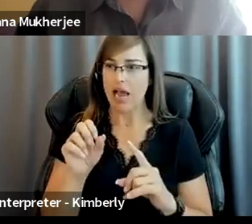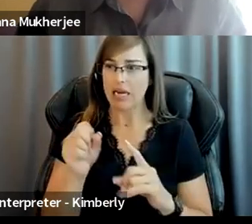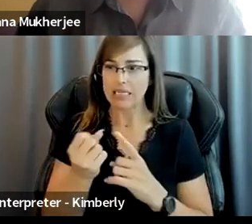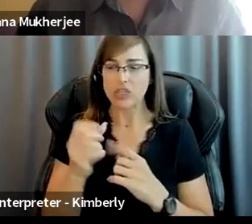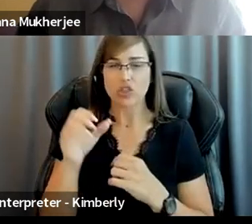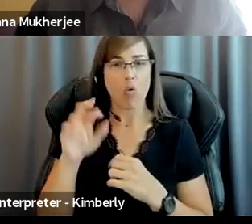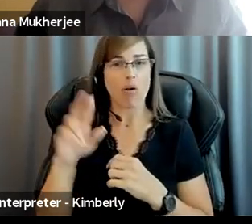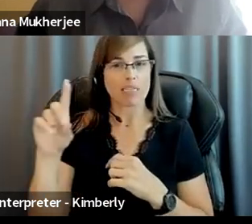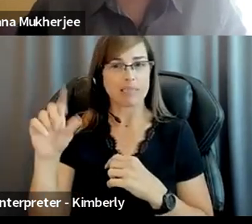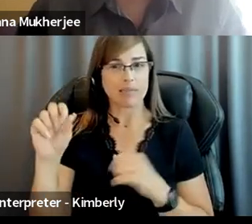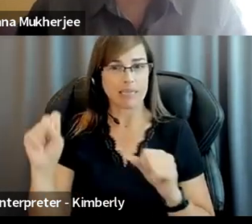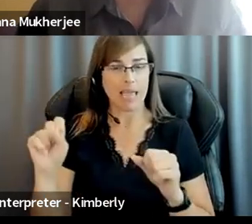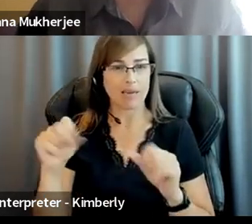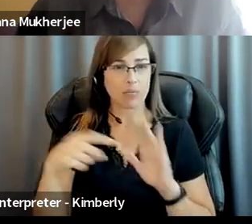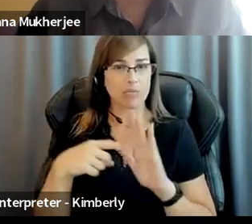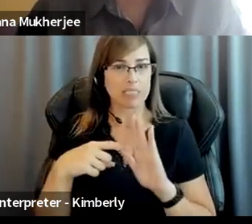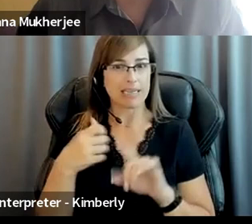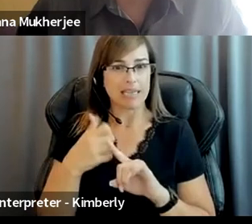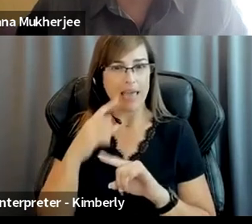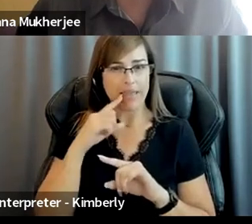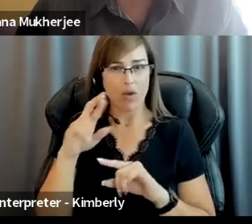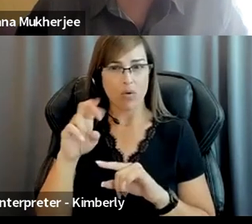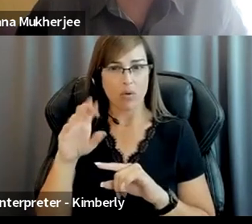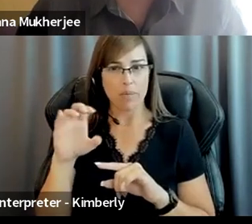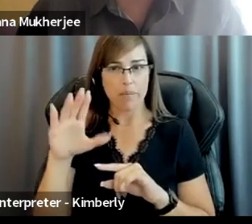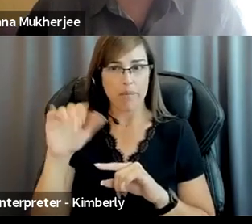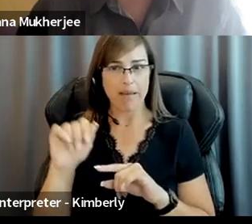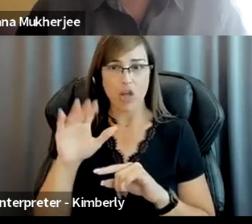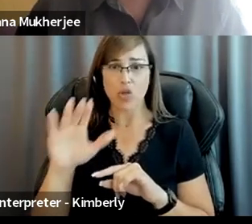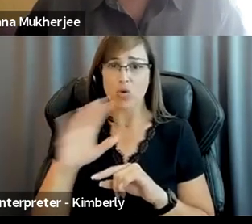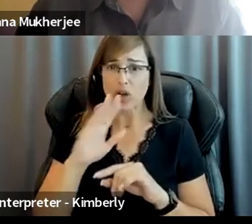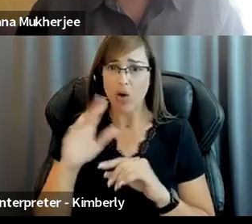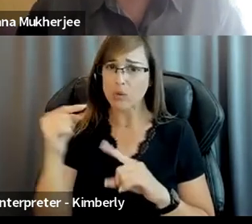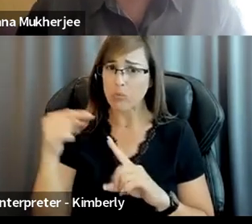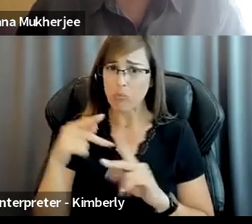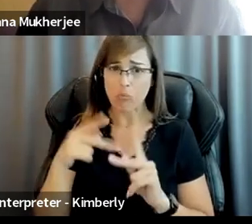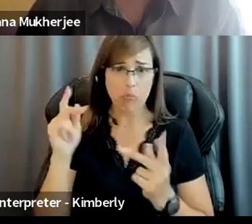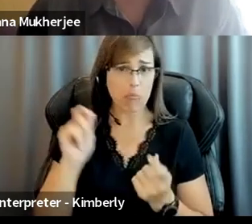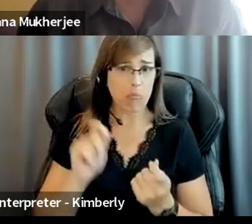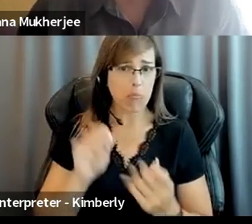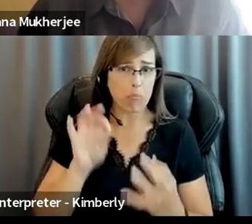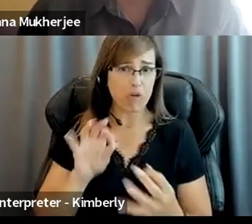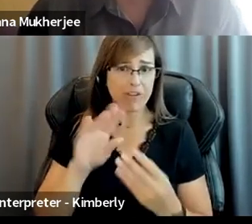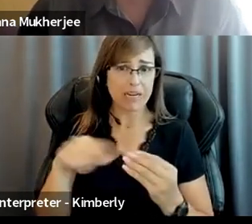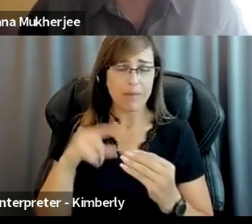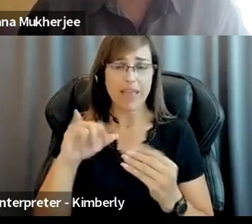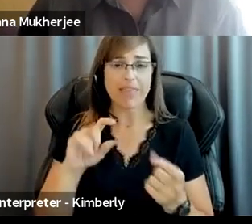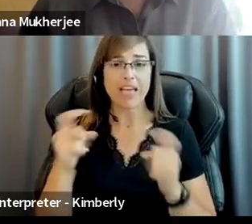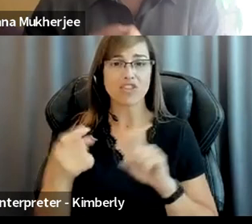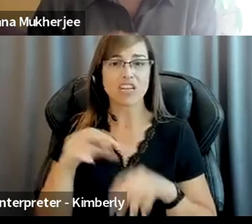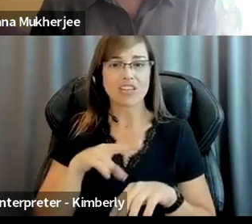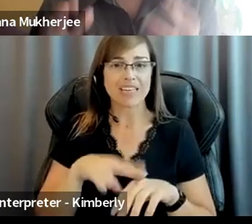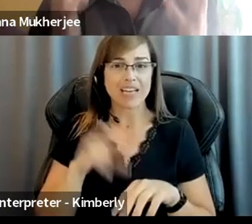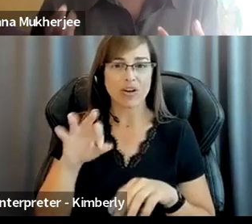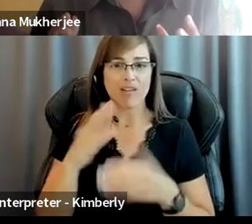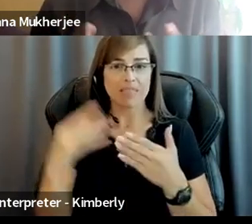disability can present itself. And I think, Rebecca, your talk was so perfect on that, of like the changing nature of some of these experiences and kind